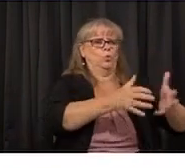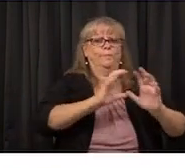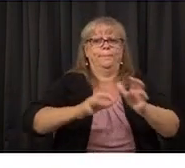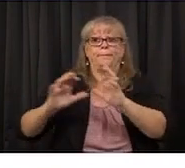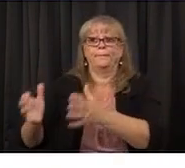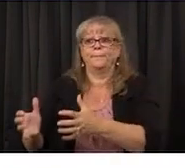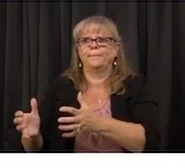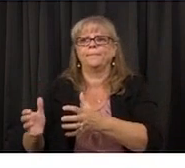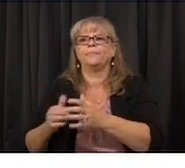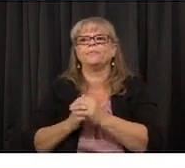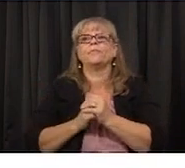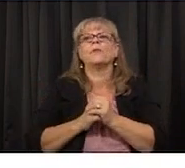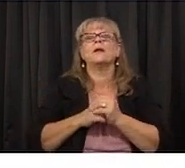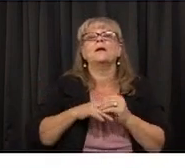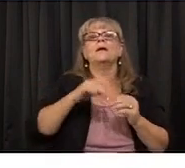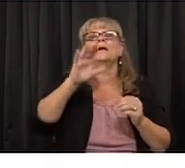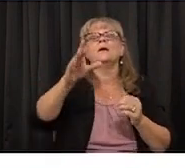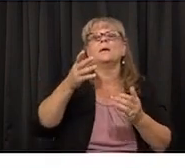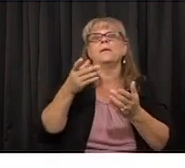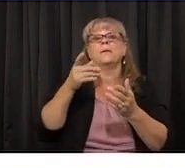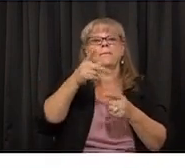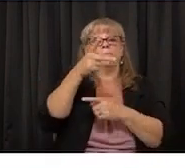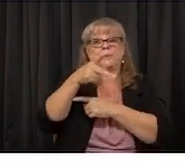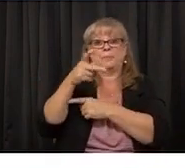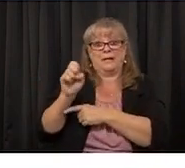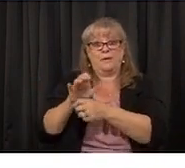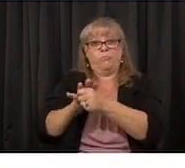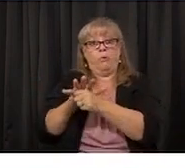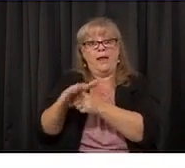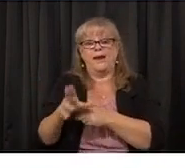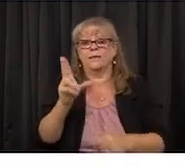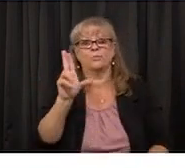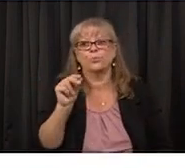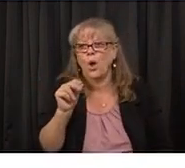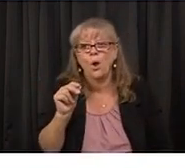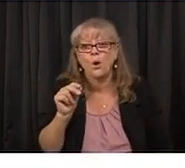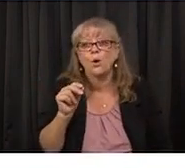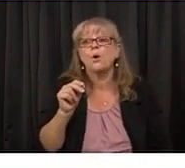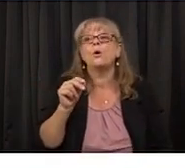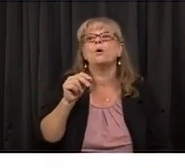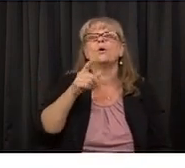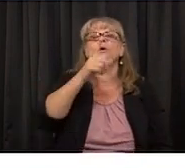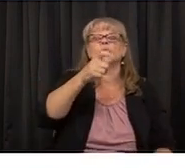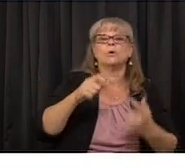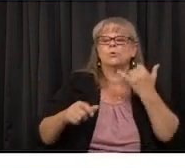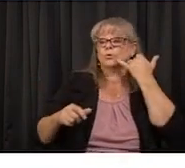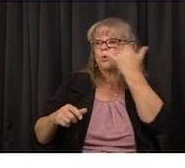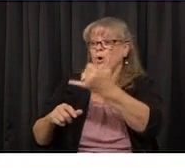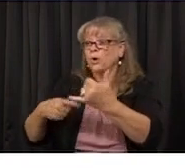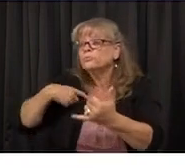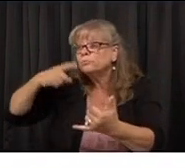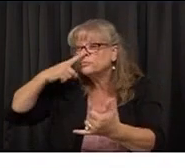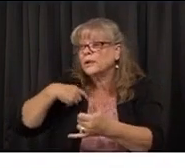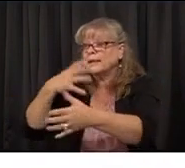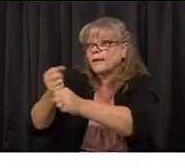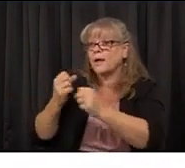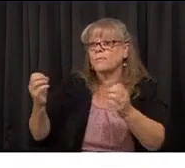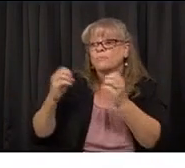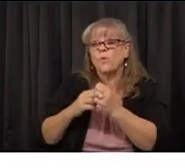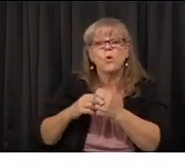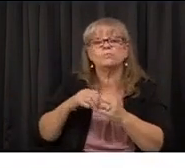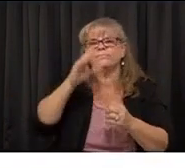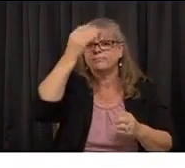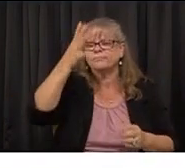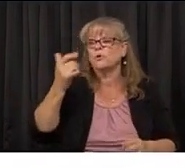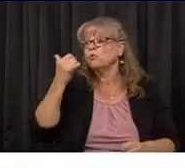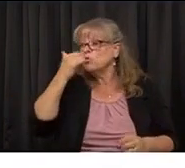not like you're, a company that wants it. You just call a supplier and you order it. I hope that we're back there someday. It's tough. But this group